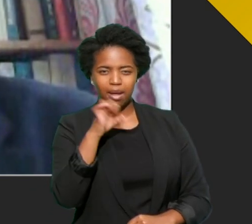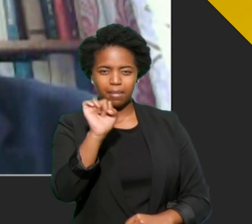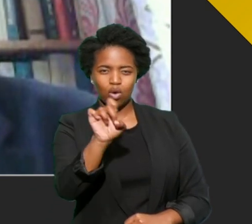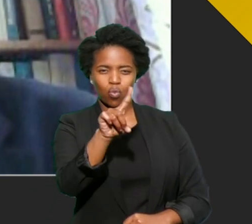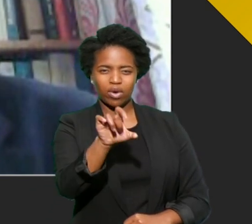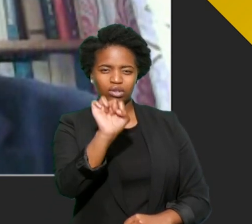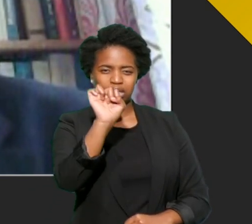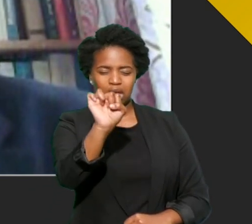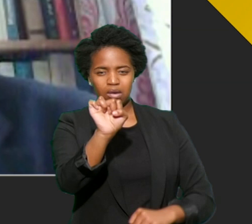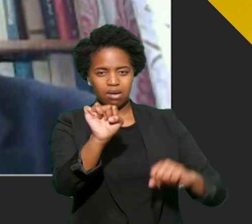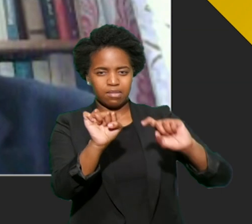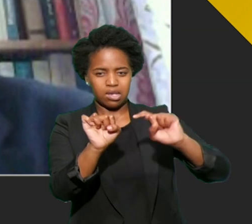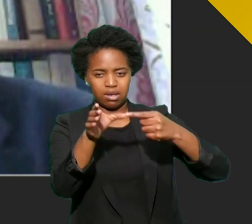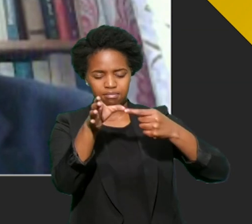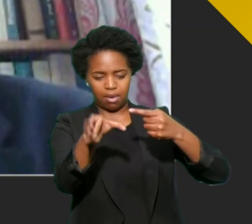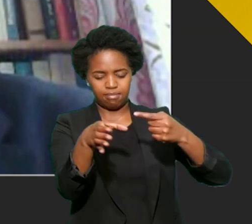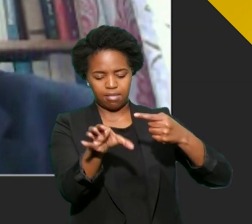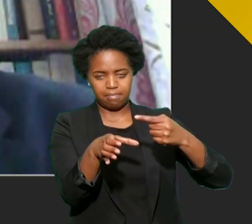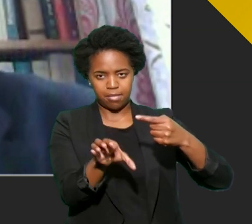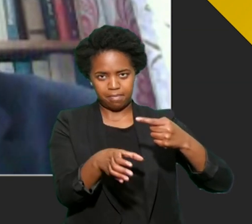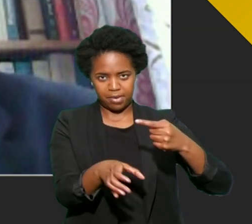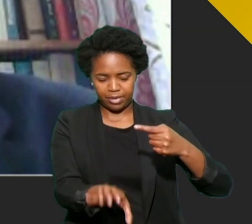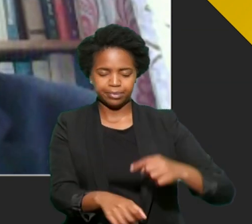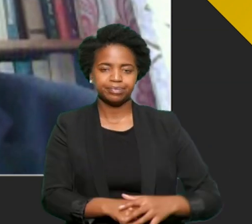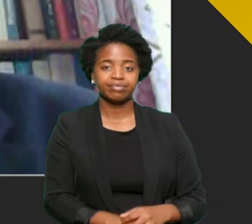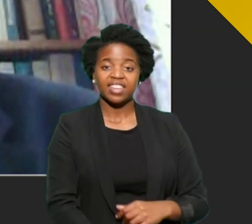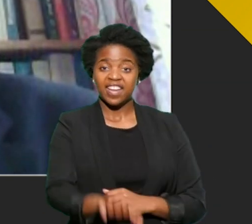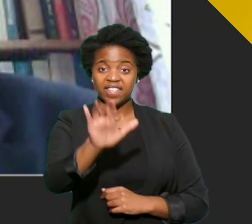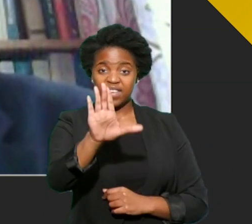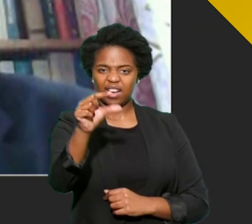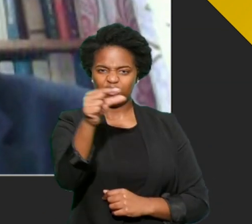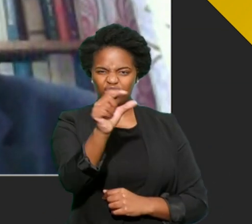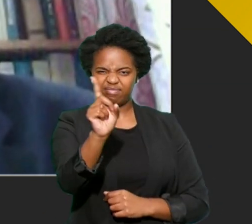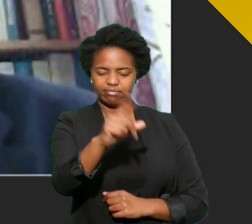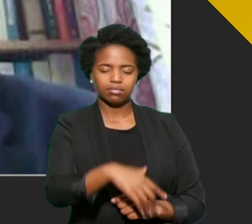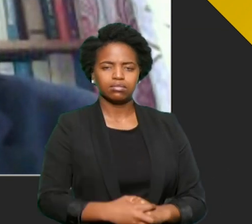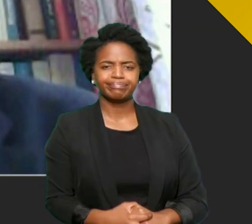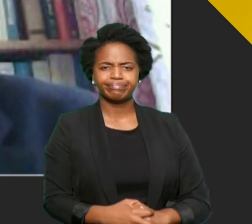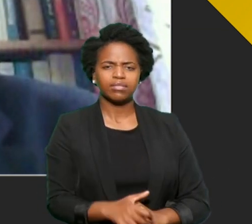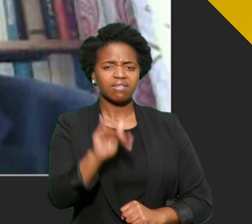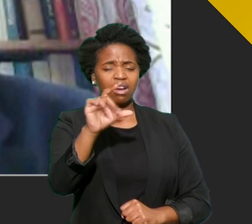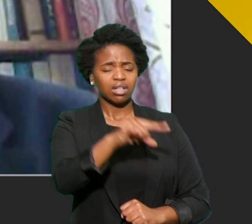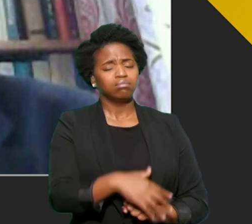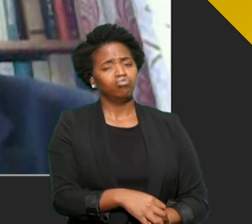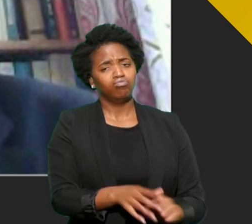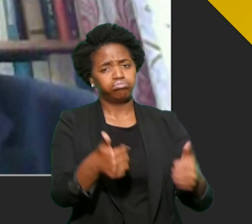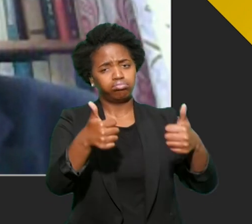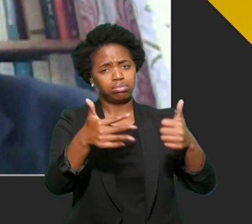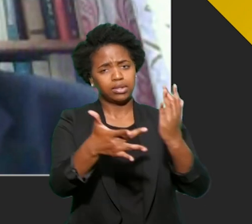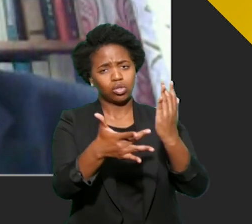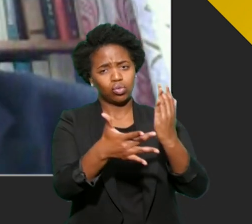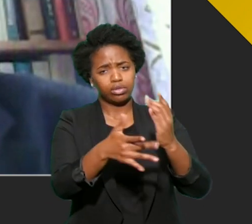into components. I'll start with 5G. So 5G is a wonderful technology which promises